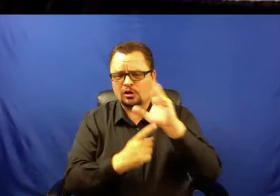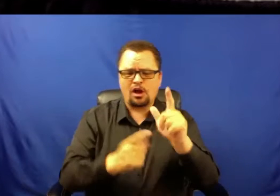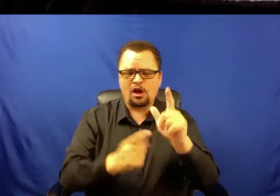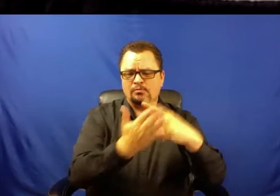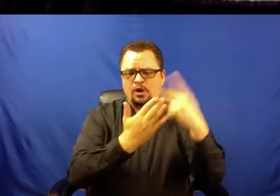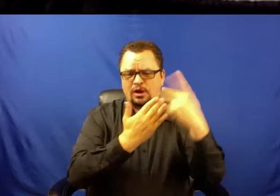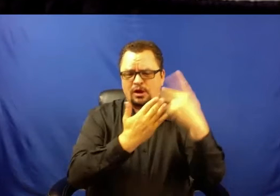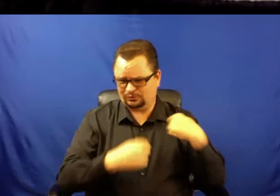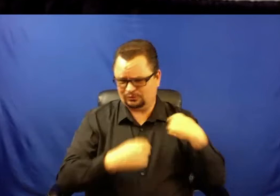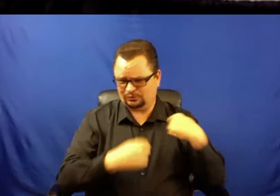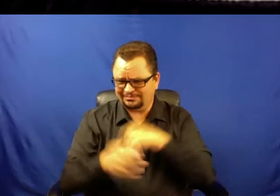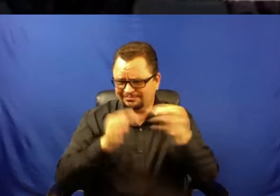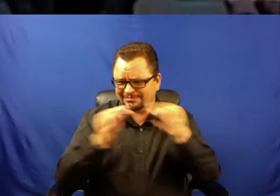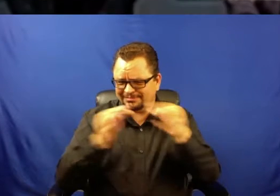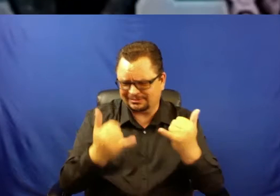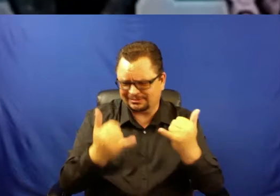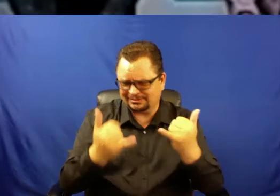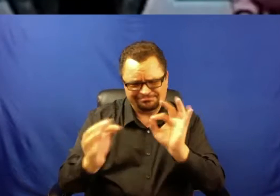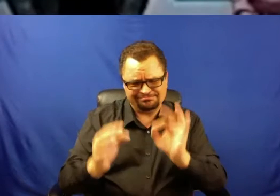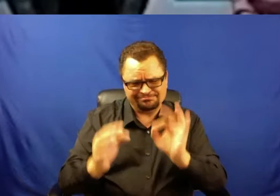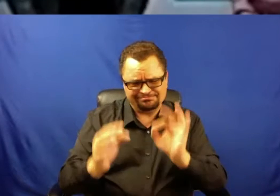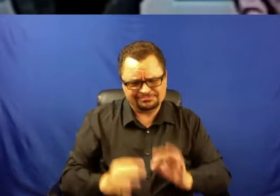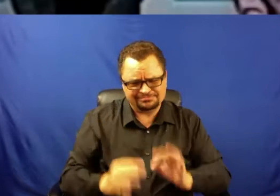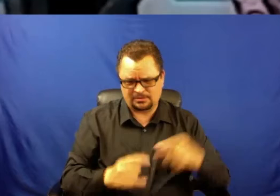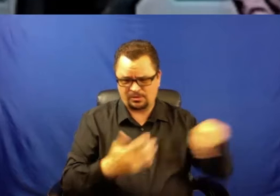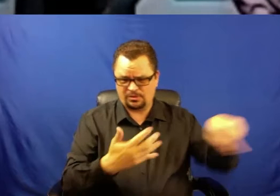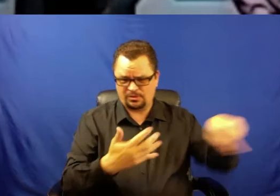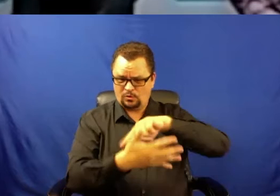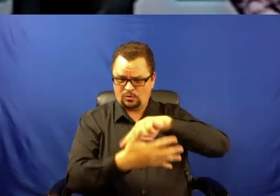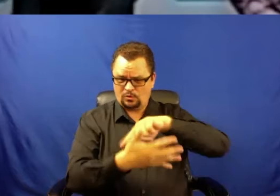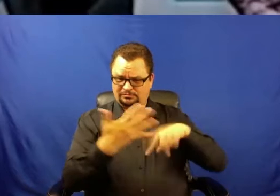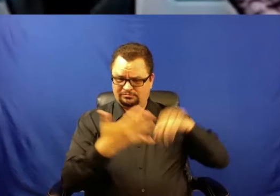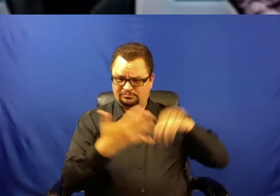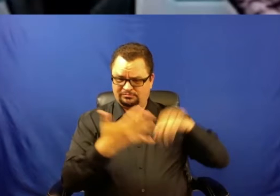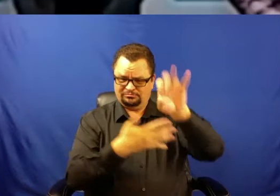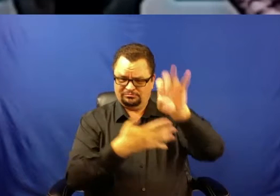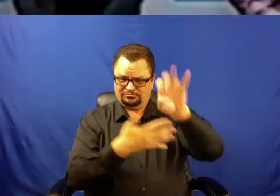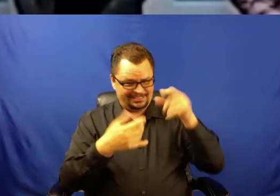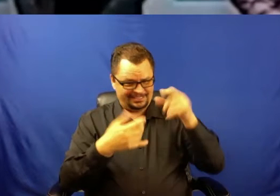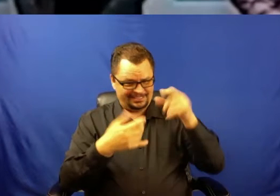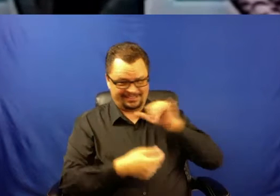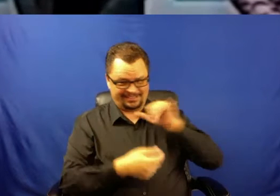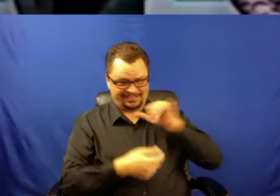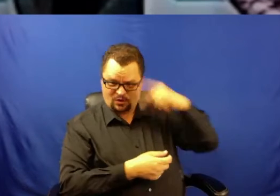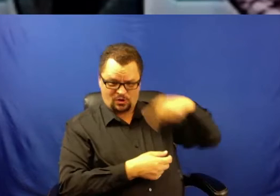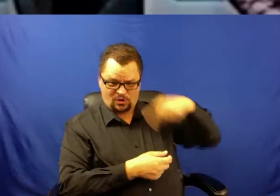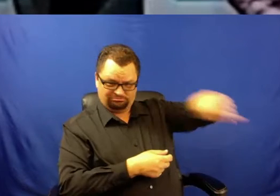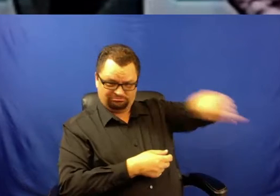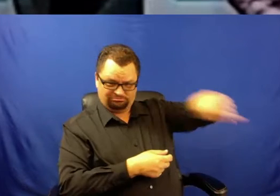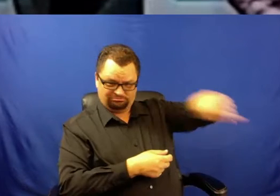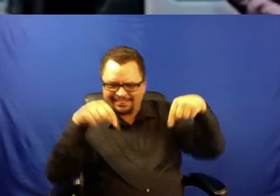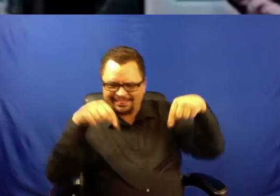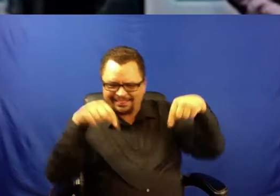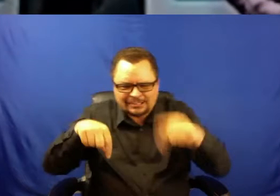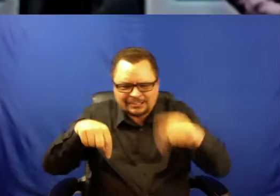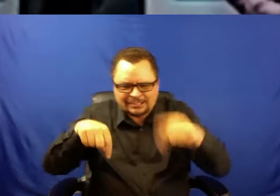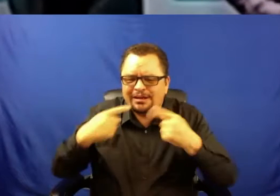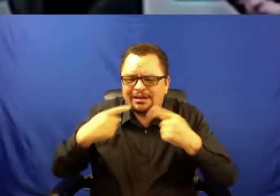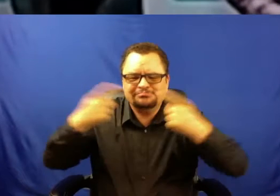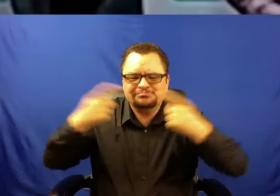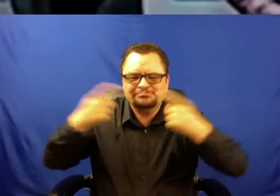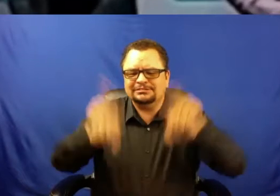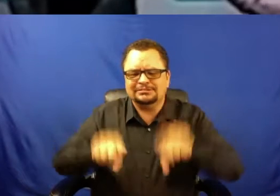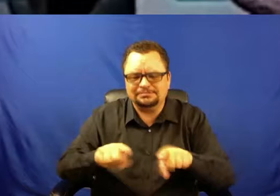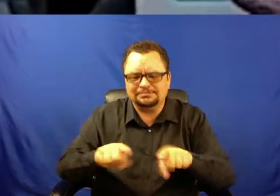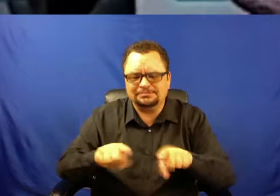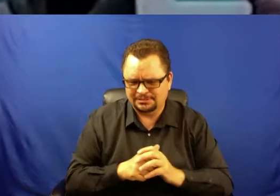or Stephanie, would you like to say something? I can say something real quick. So I worked with these guys every single week. Seeing their bright